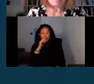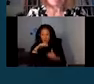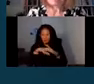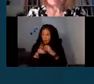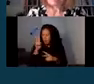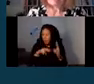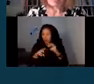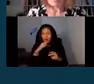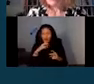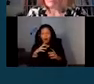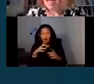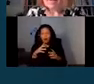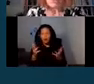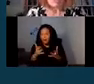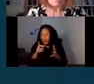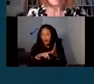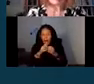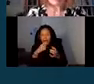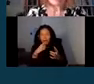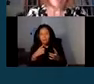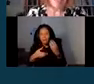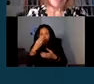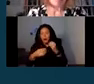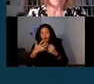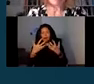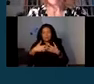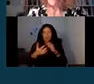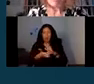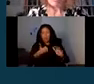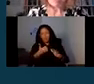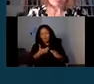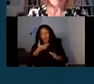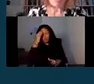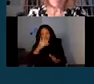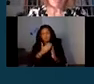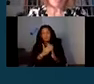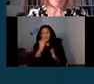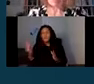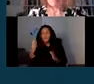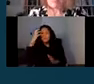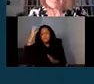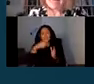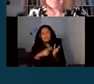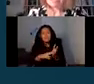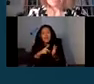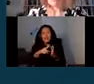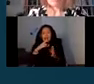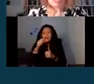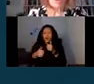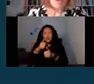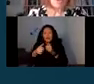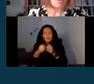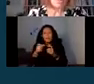they needed. And on the right, you can see Princess Anne congratulating Beryl Platt and presenting her